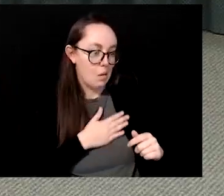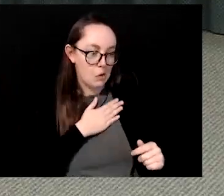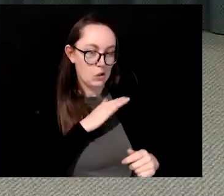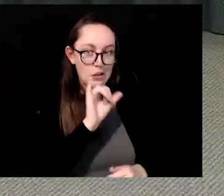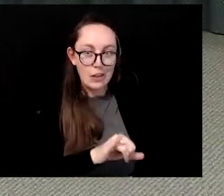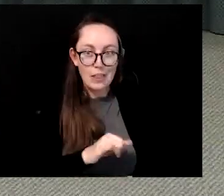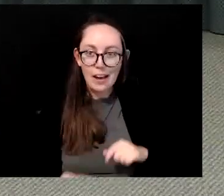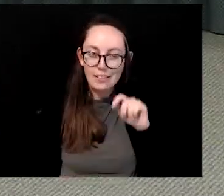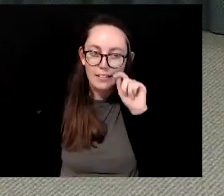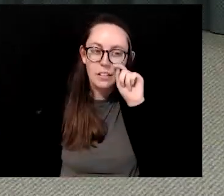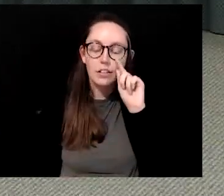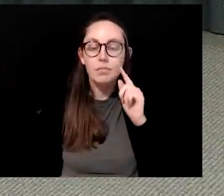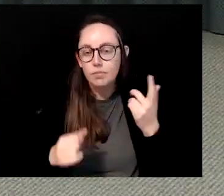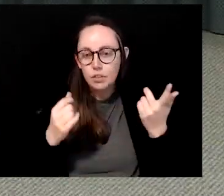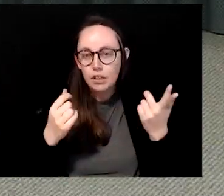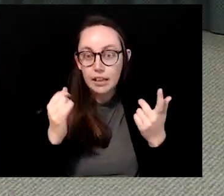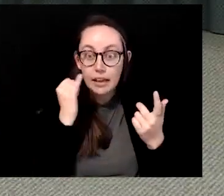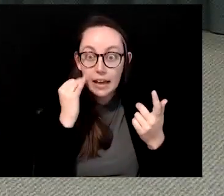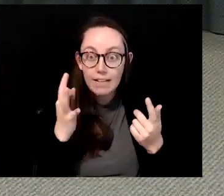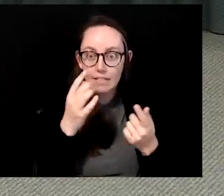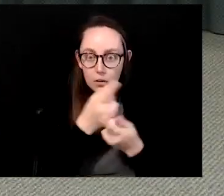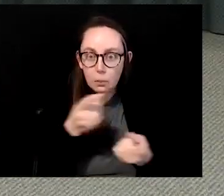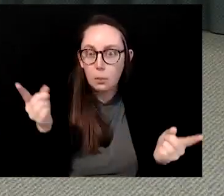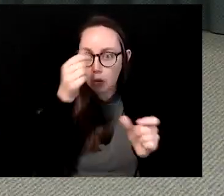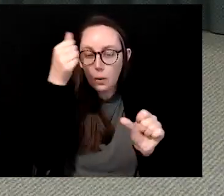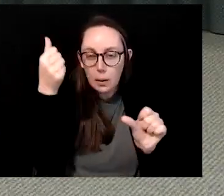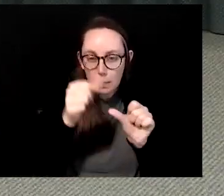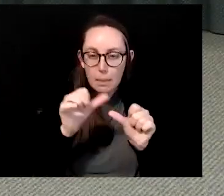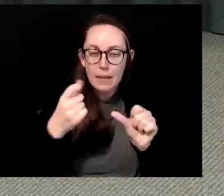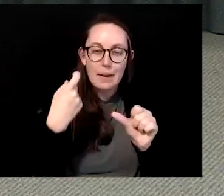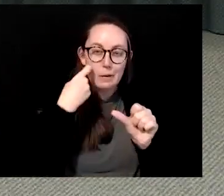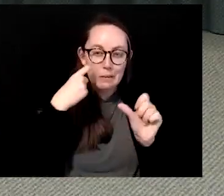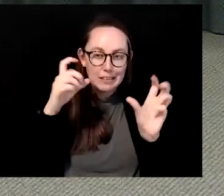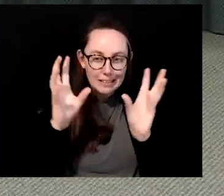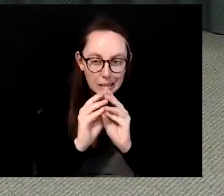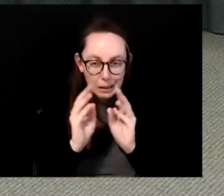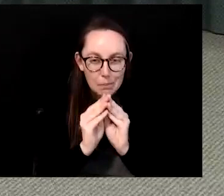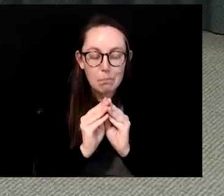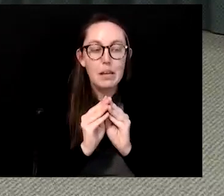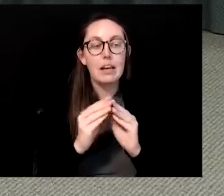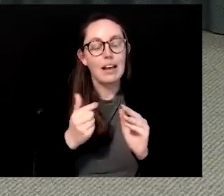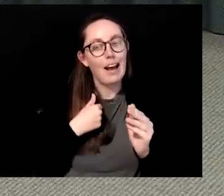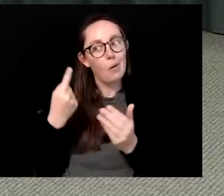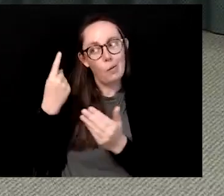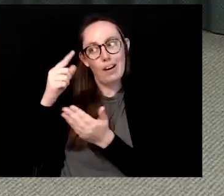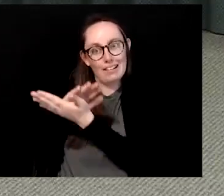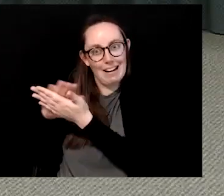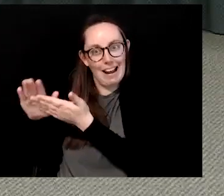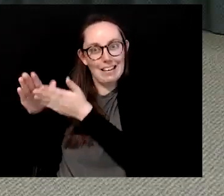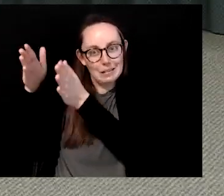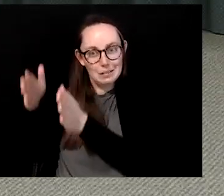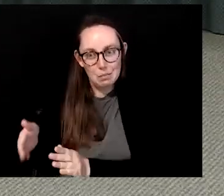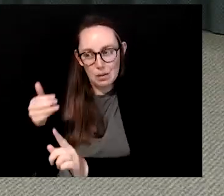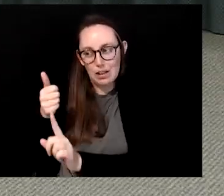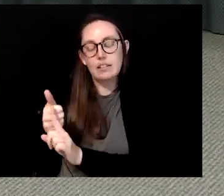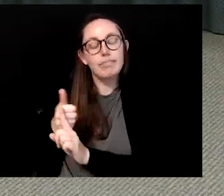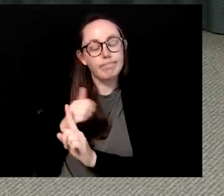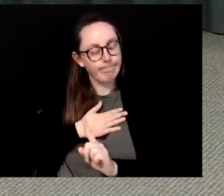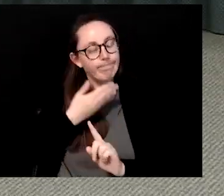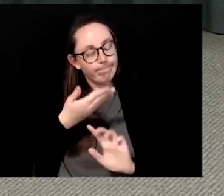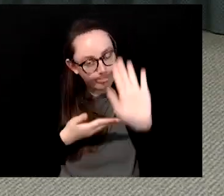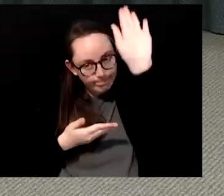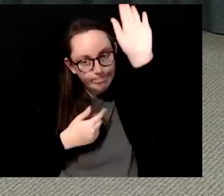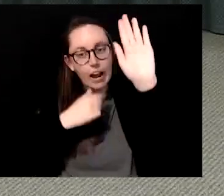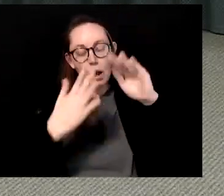memory in that meeting um there was a very uh kind individual who was willing to actually read that first page into the record for